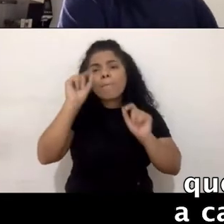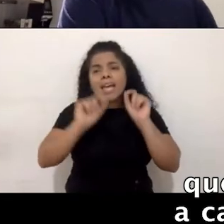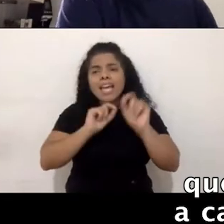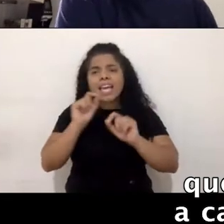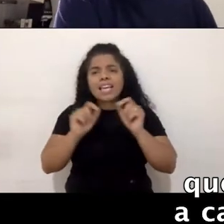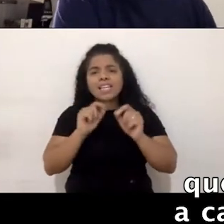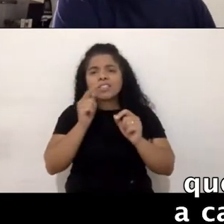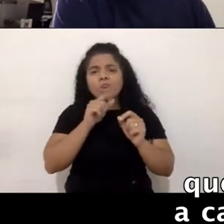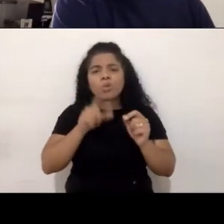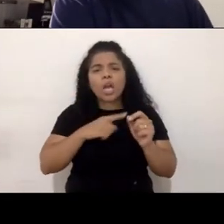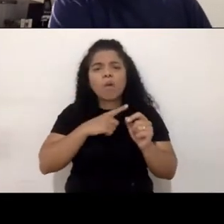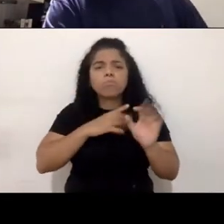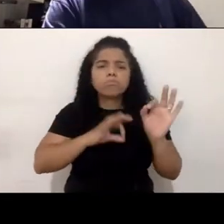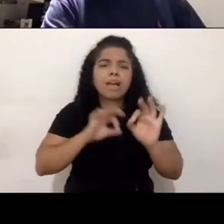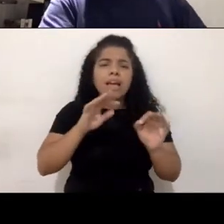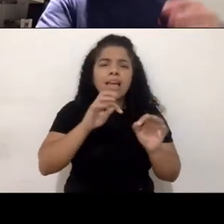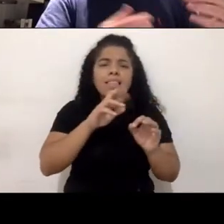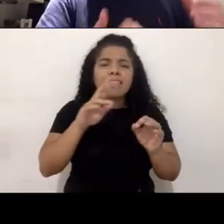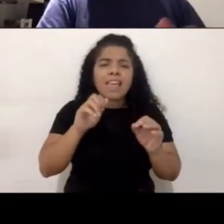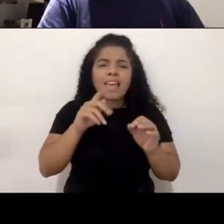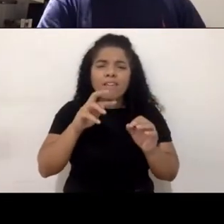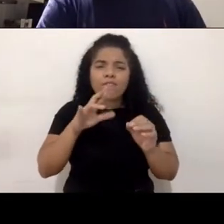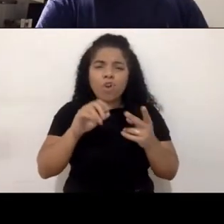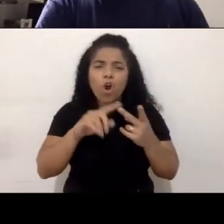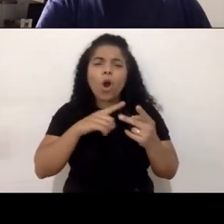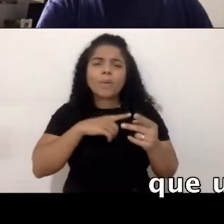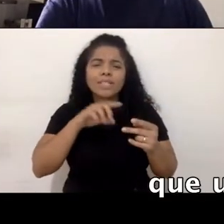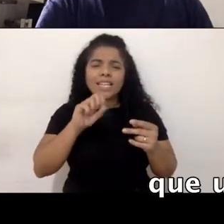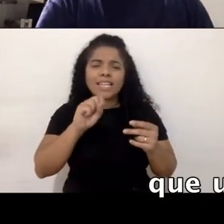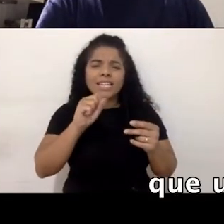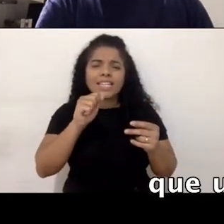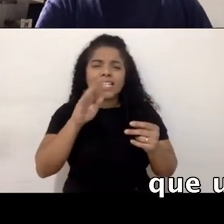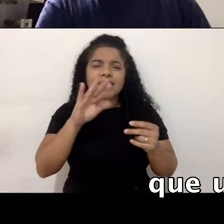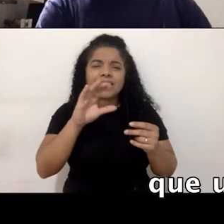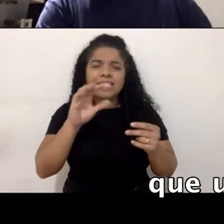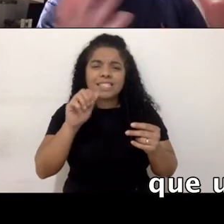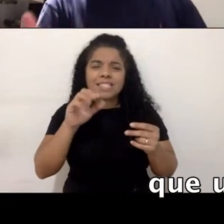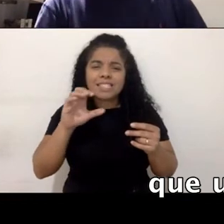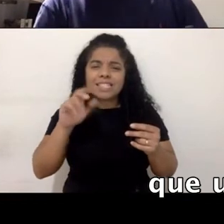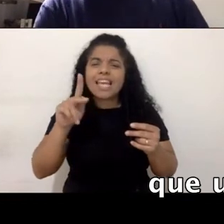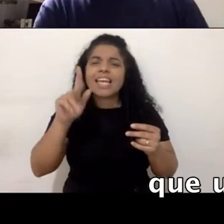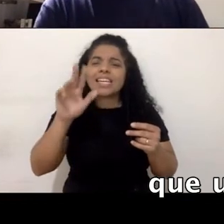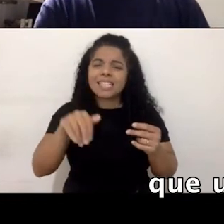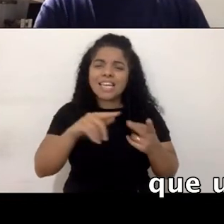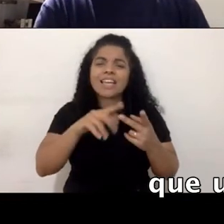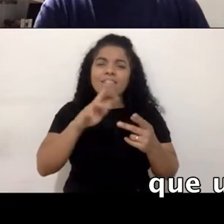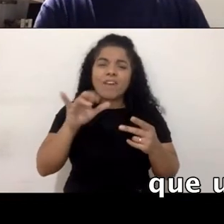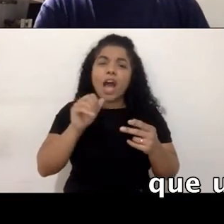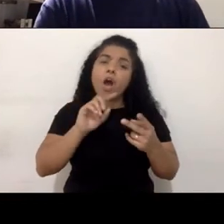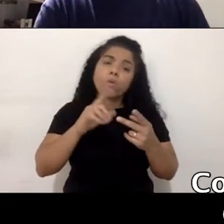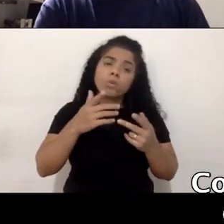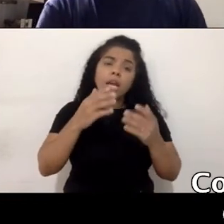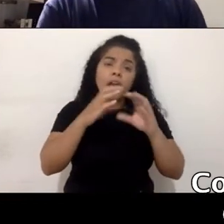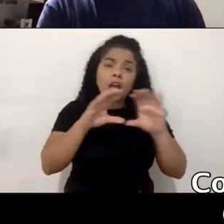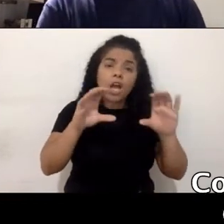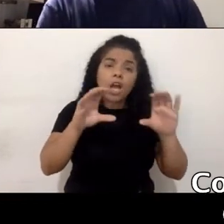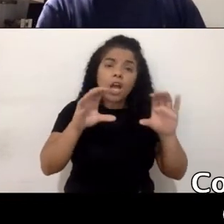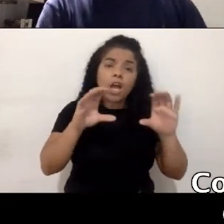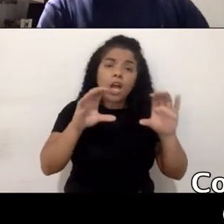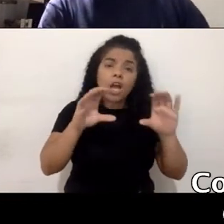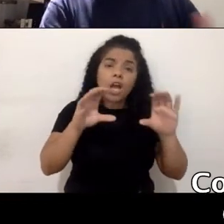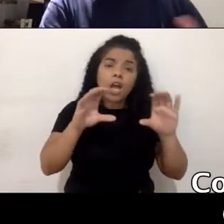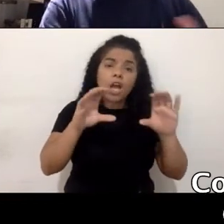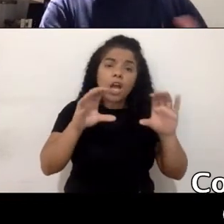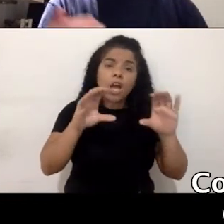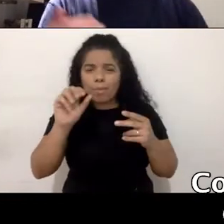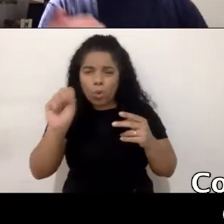of your system, or CloudFormation, uses the term stack directly, as does Pulumi. So with all of these kind